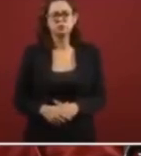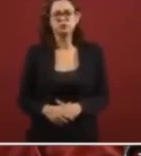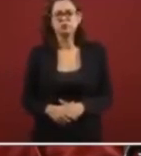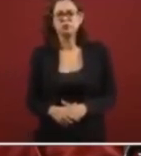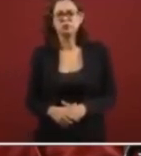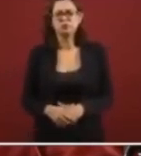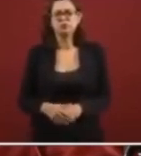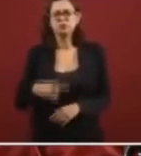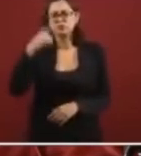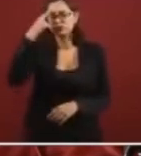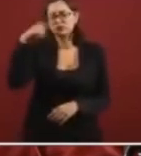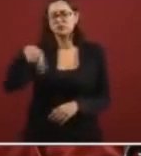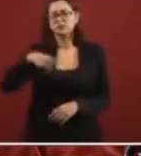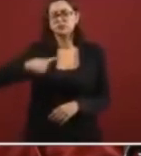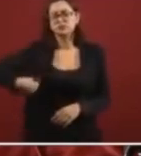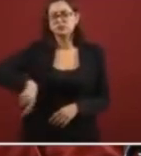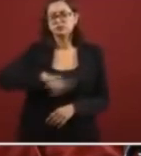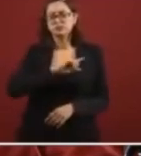Para nosotros,